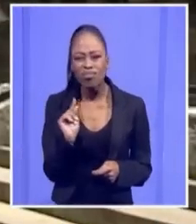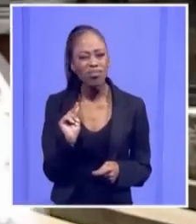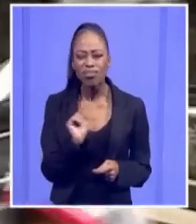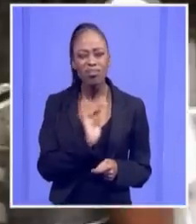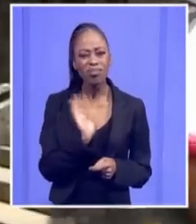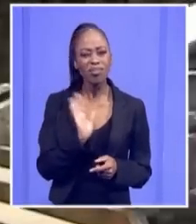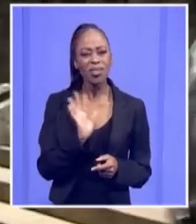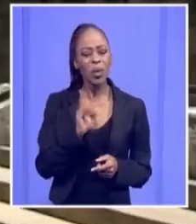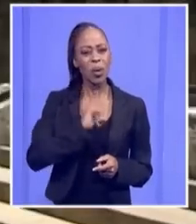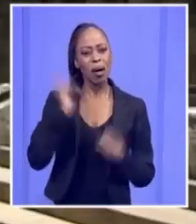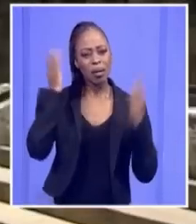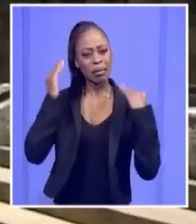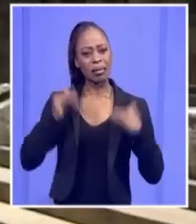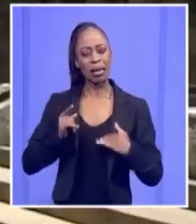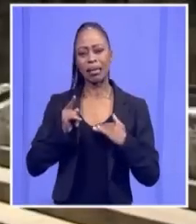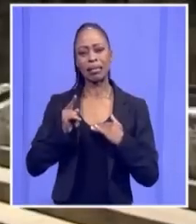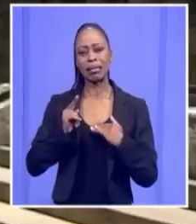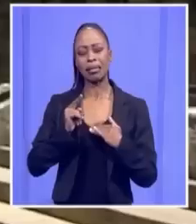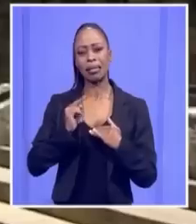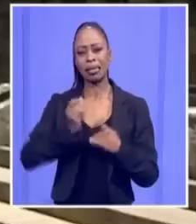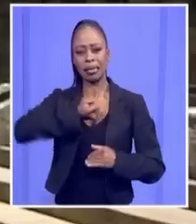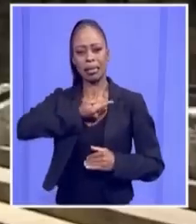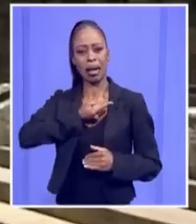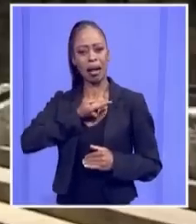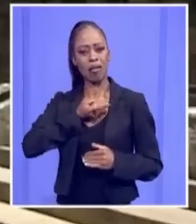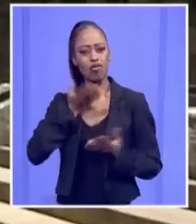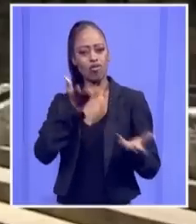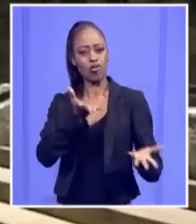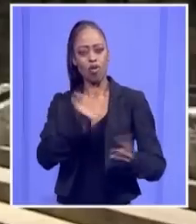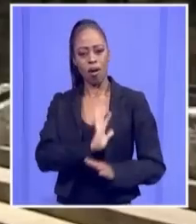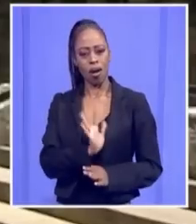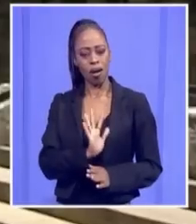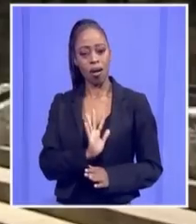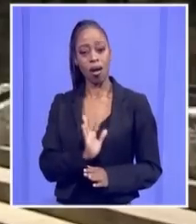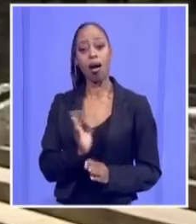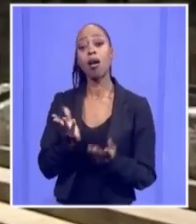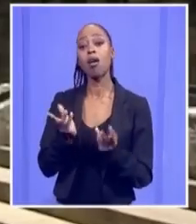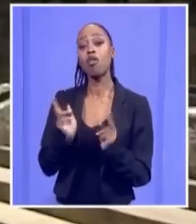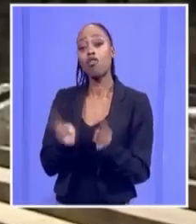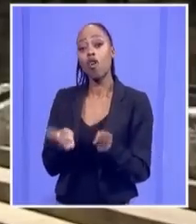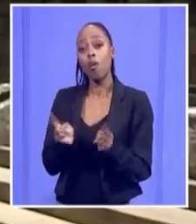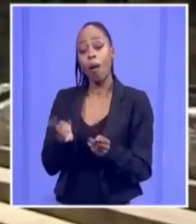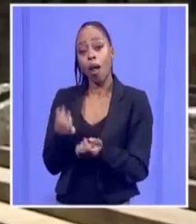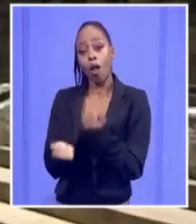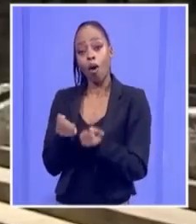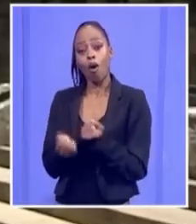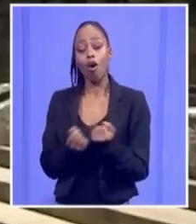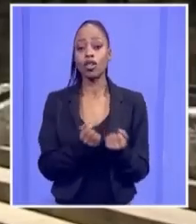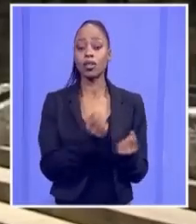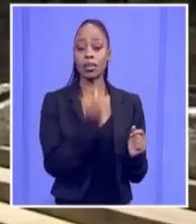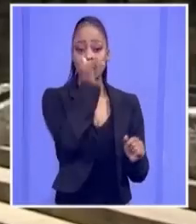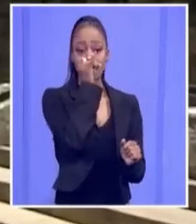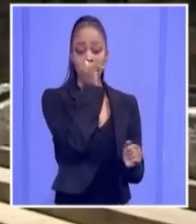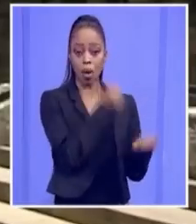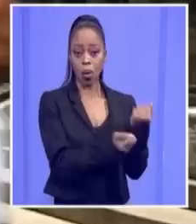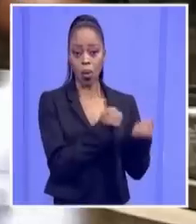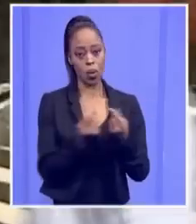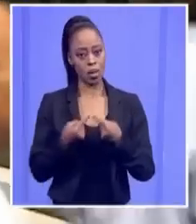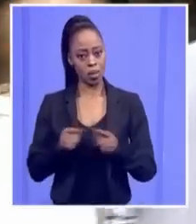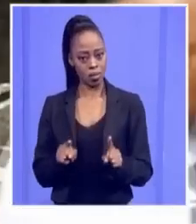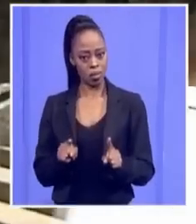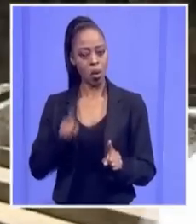has misdirected himself. A civil court standard is not the same as a criminal court standard. In a civil court, it's balance